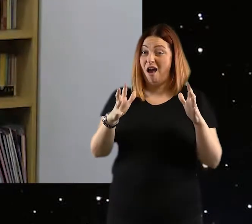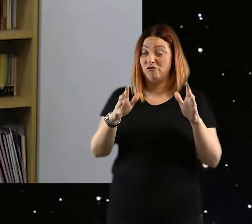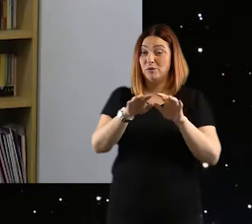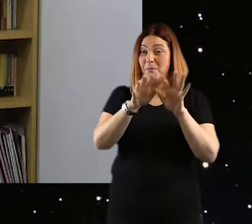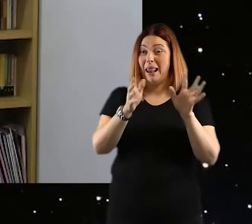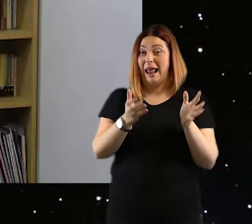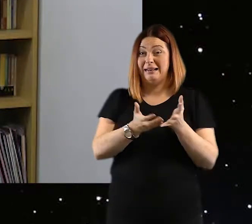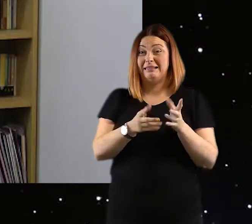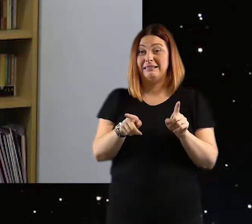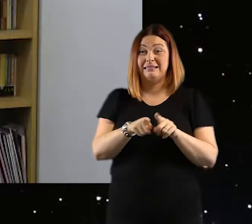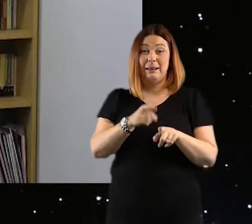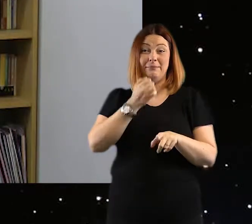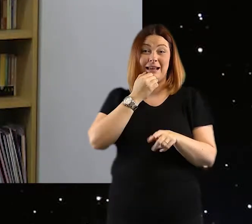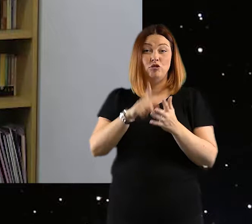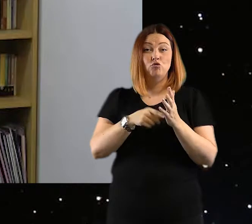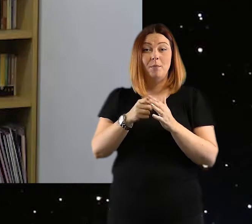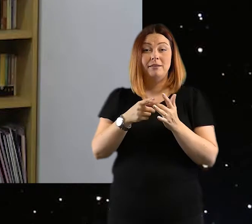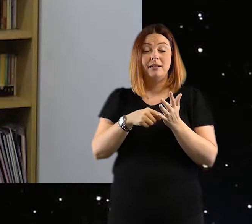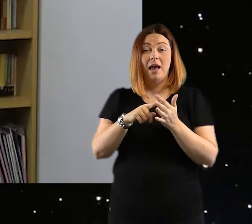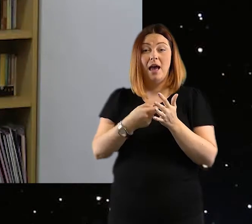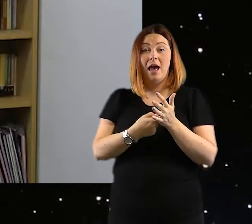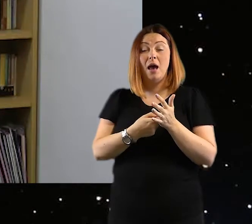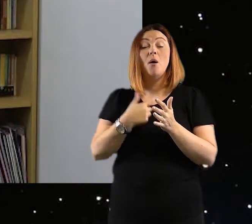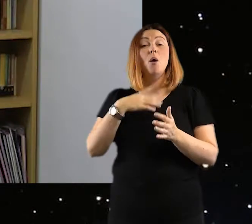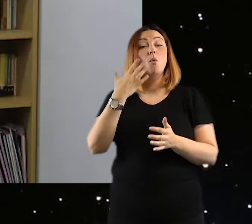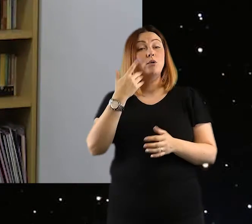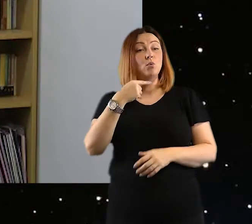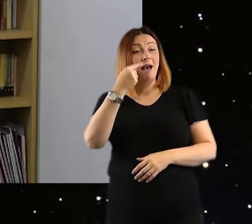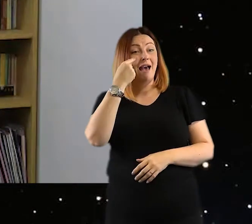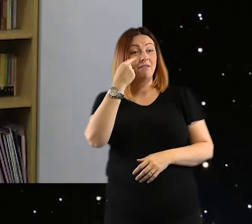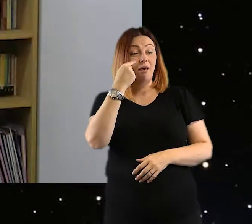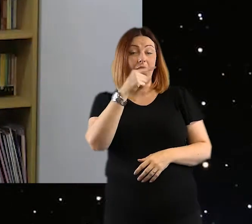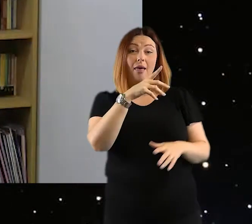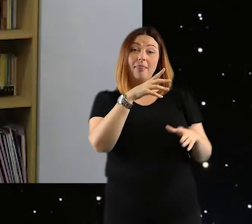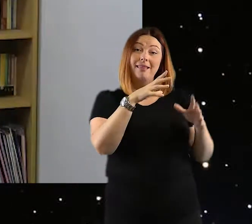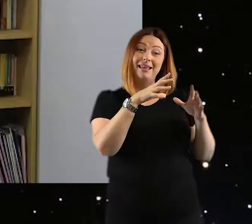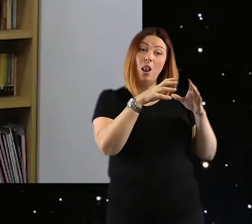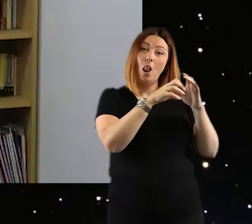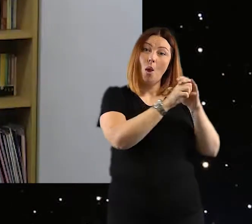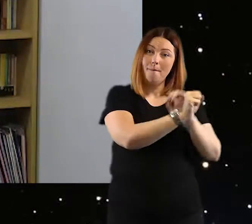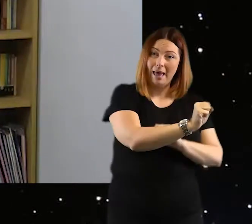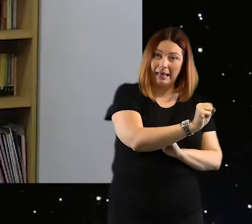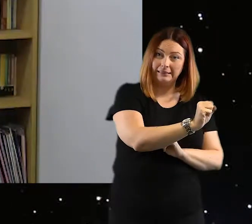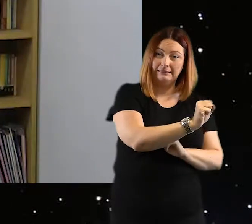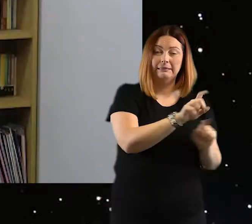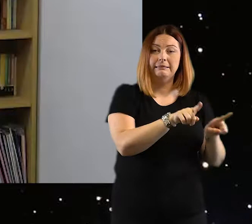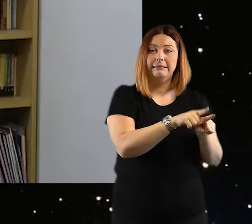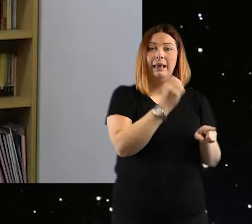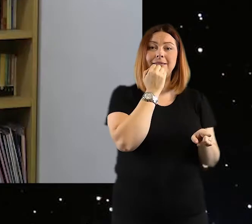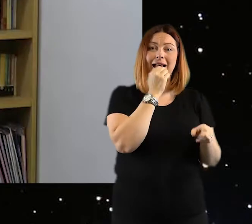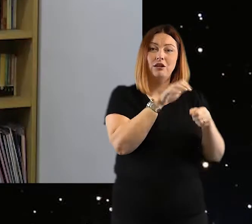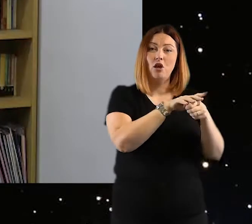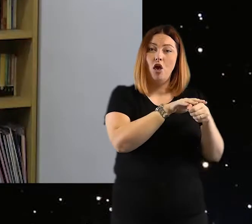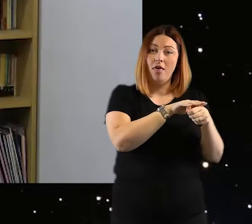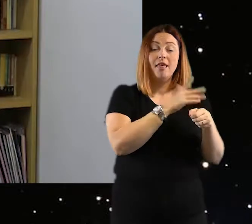planets. So it's when you push down to the Earth-sized planets, the much lower mass ones, this is